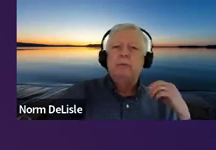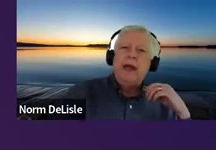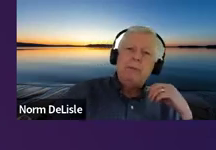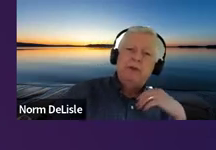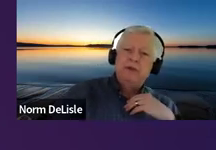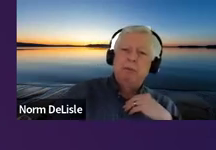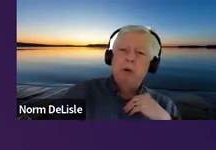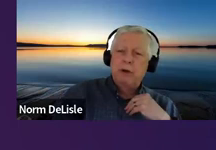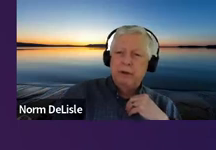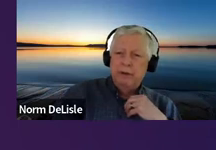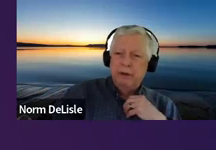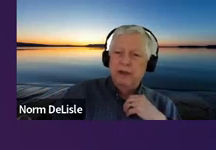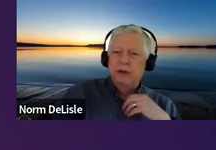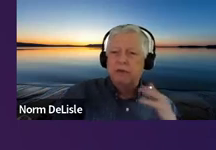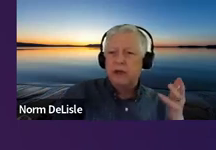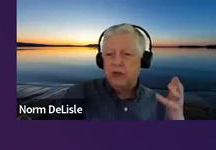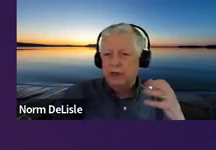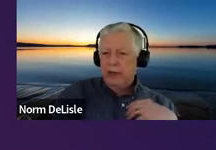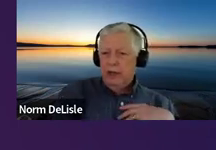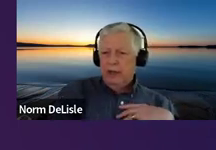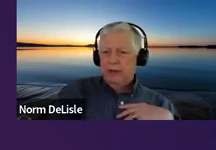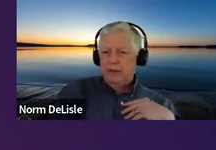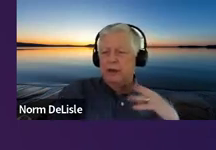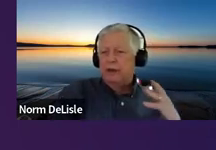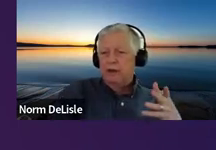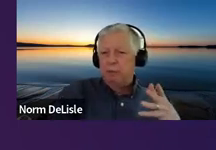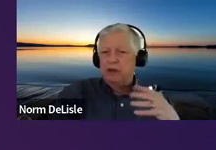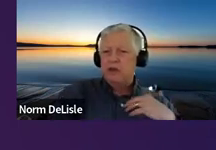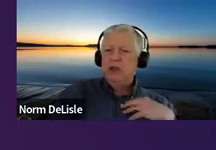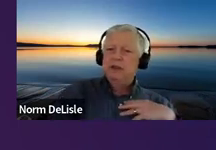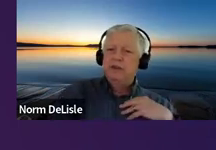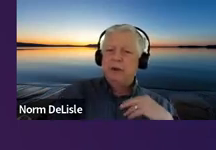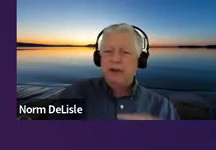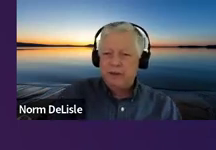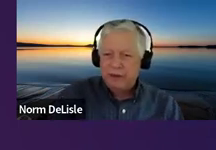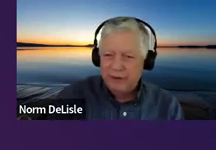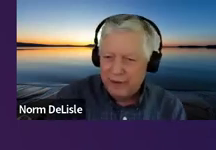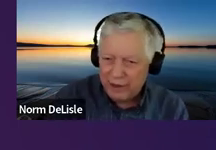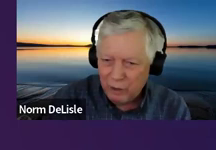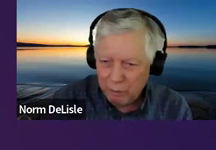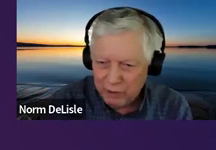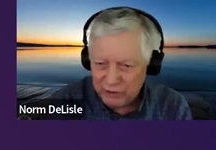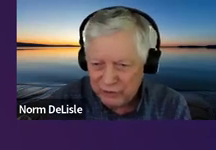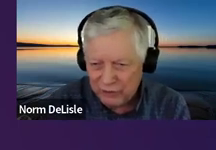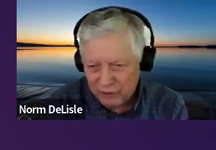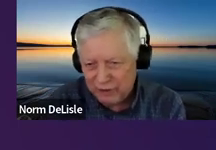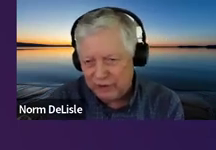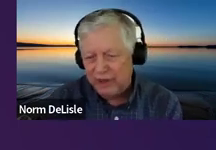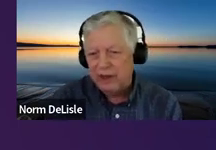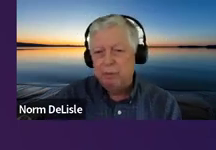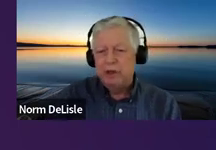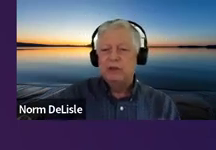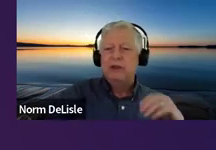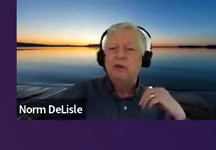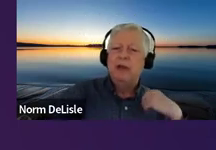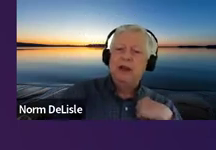Here's some apps that support executive function. This picture illustrates how much easier it is to